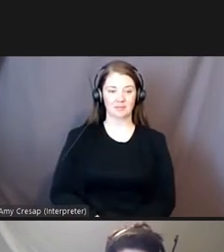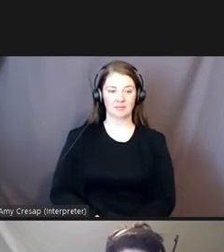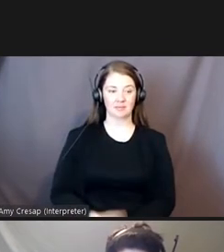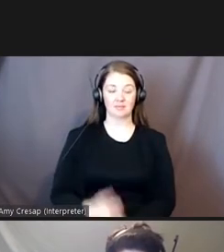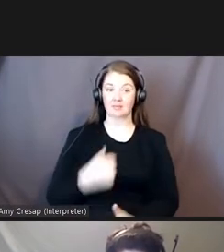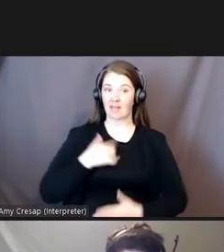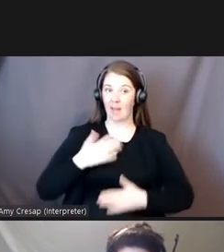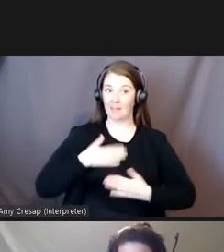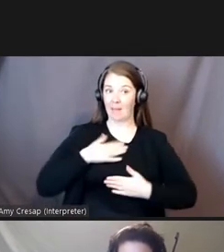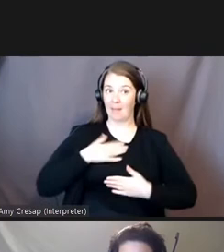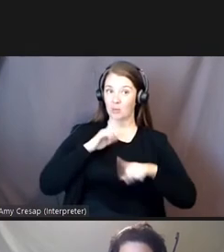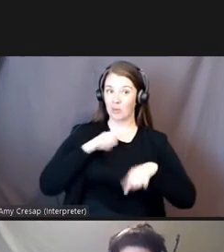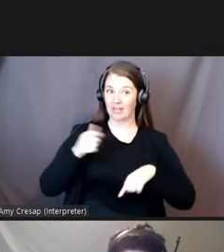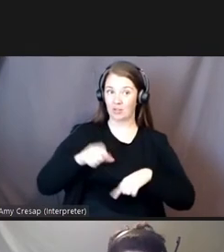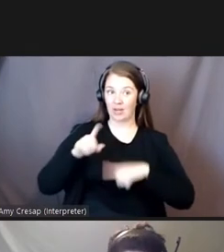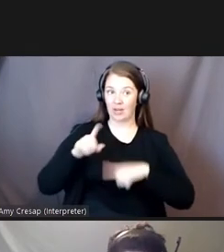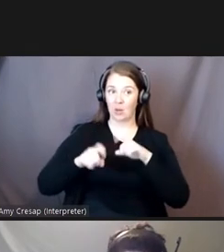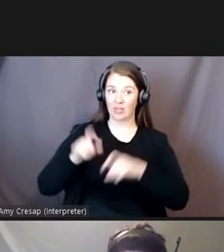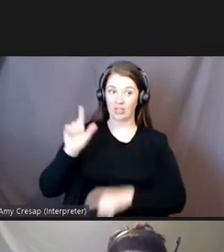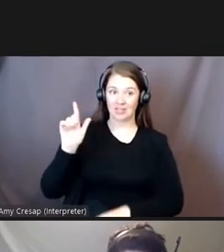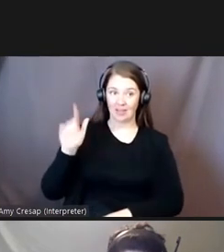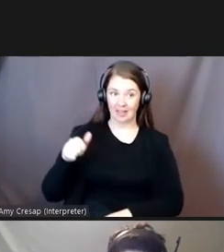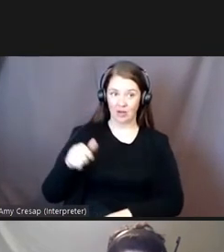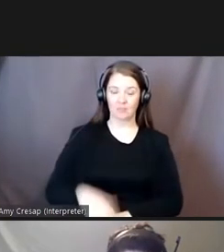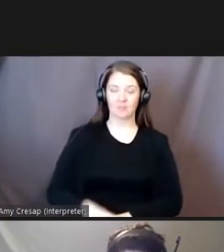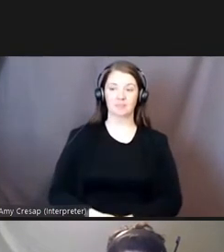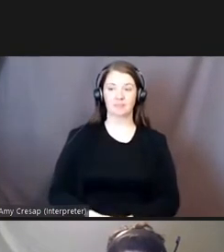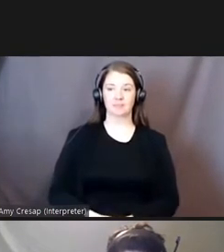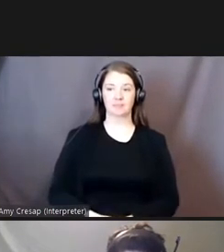I'm happy to answer questions later.